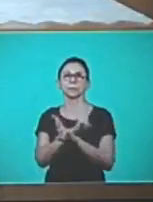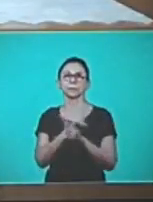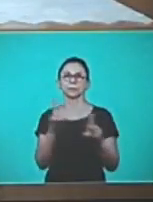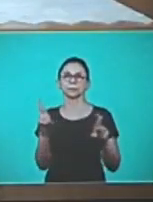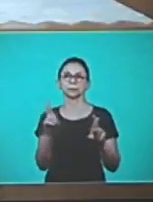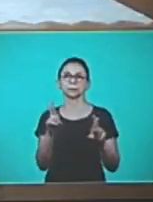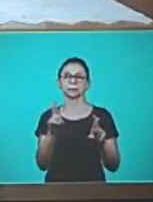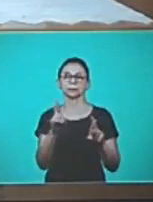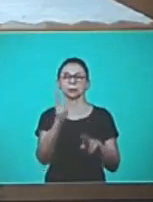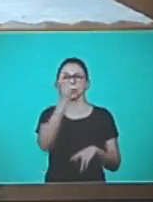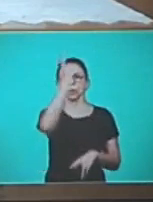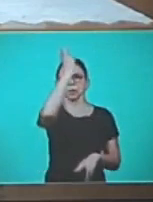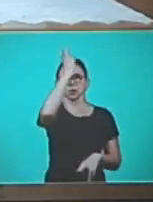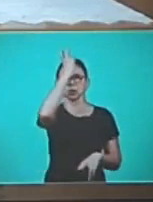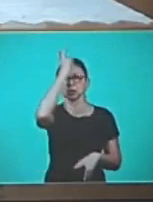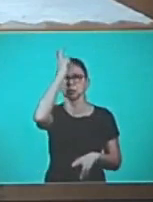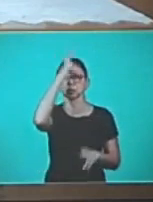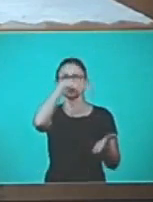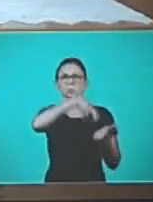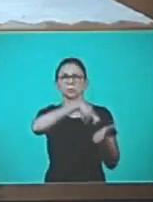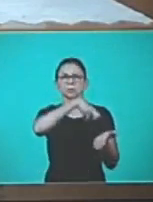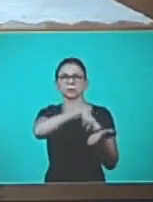the topic that we